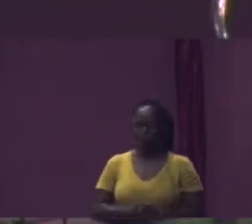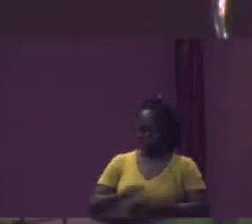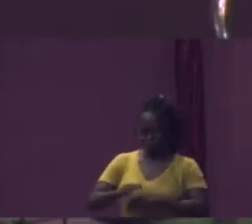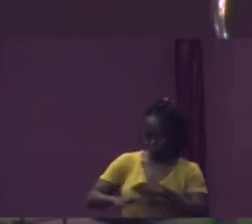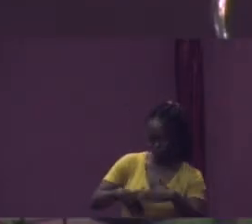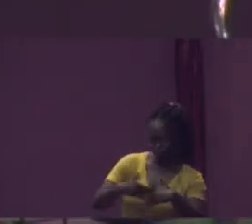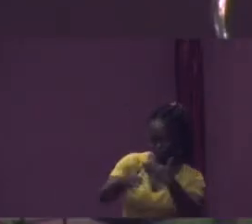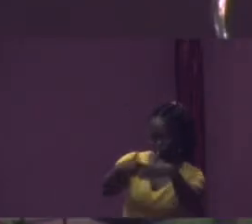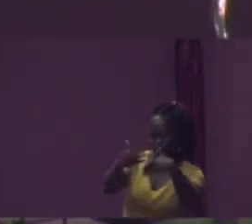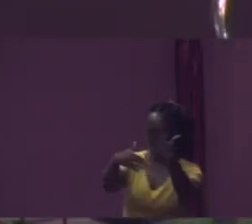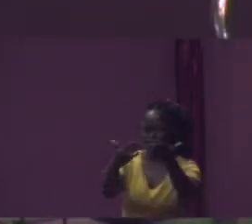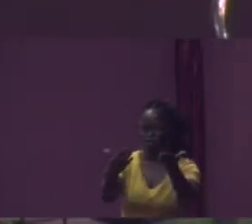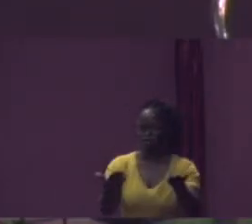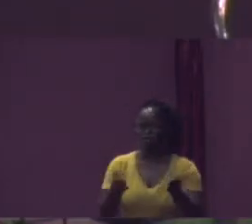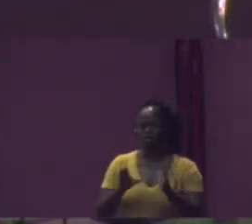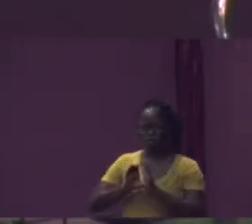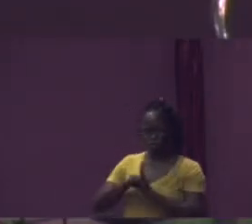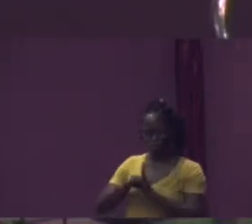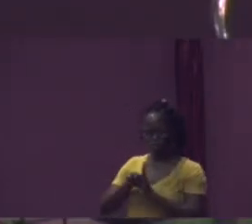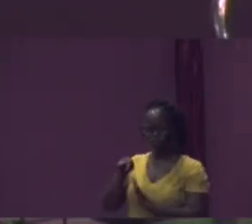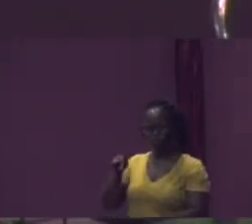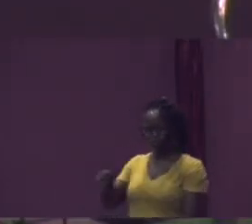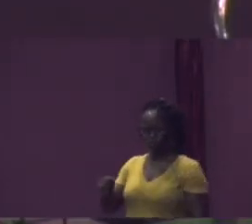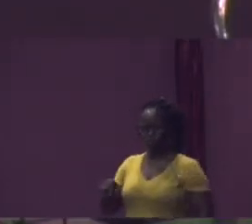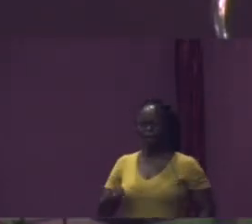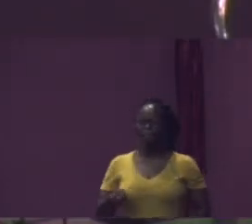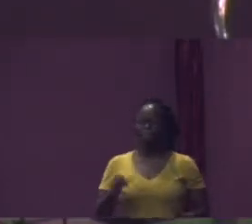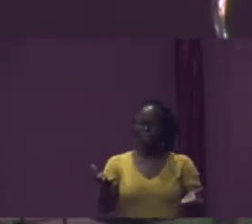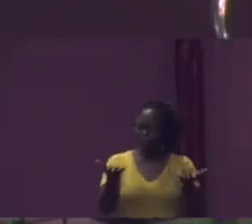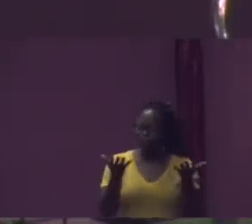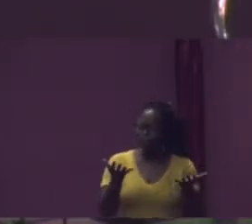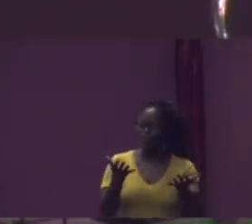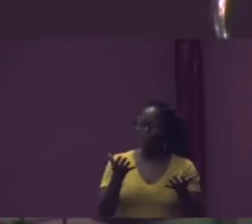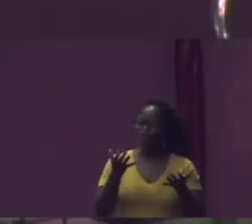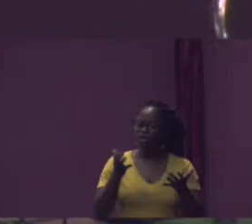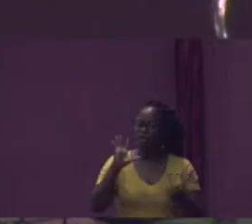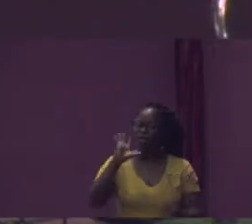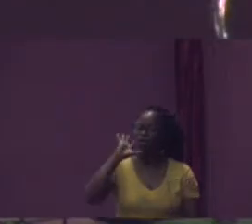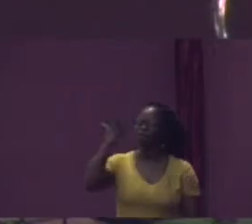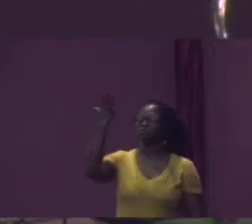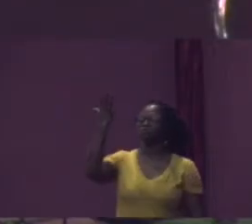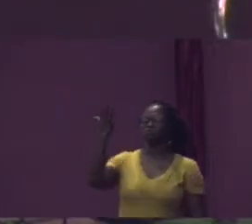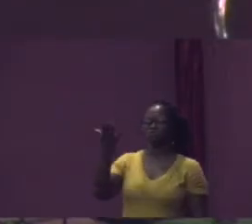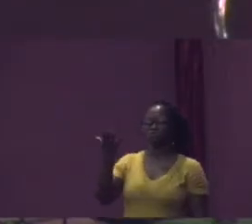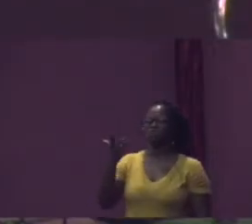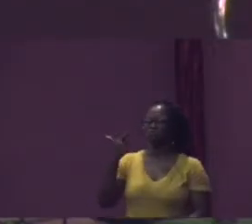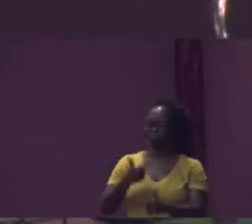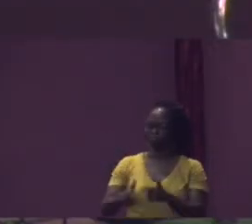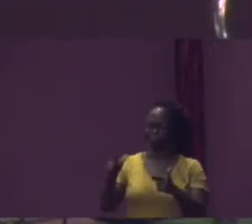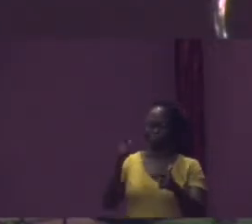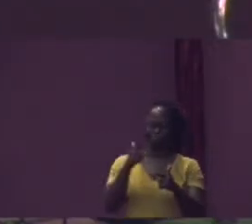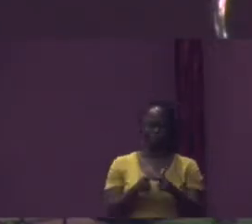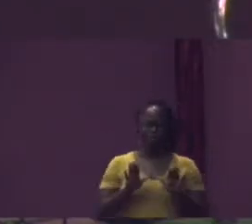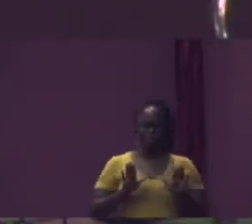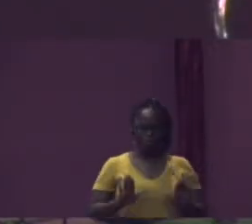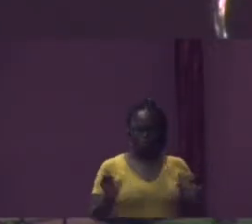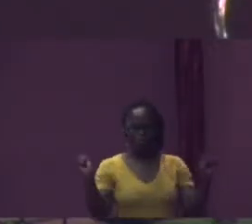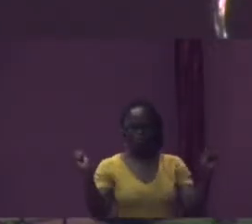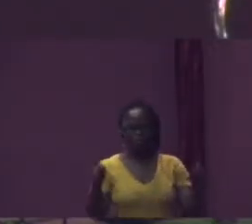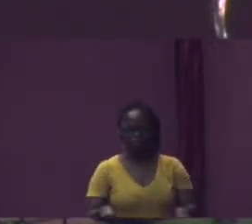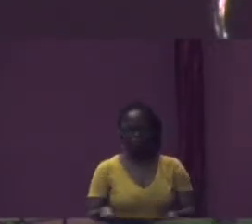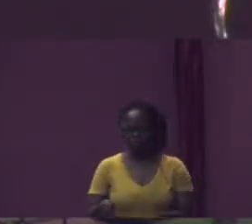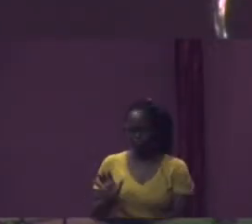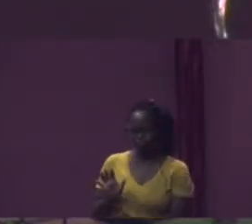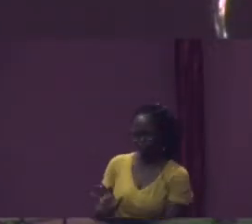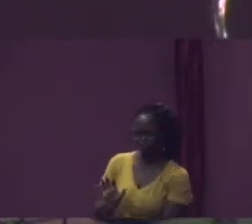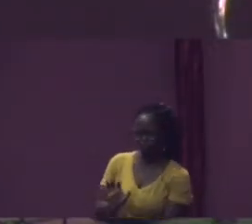where the very models aimed to resolve one issue could inadvertently instigate an opposing result. As childbirth